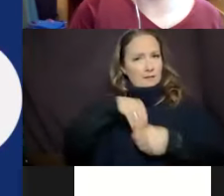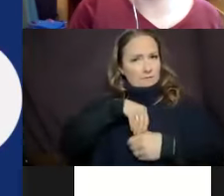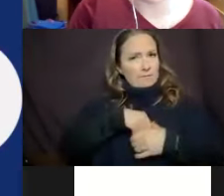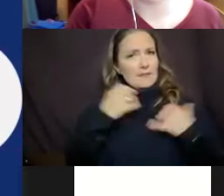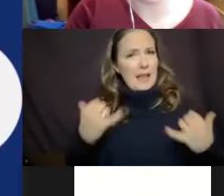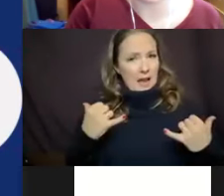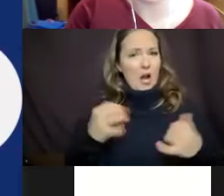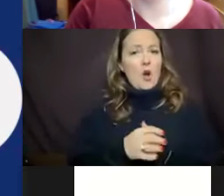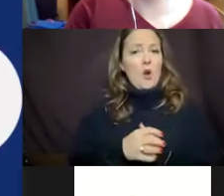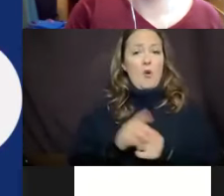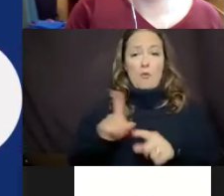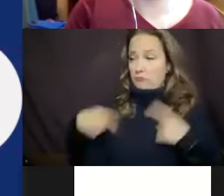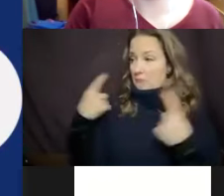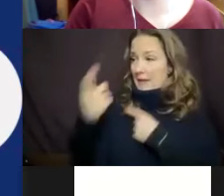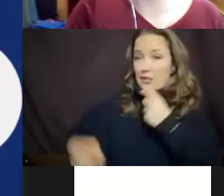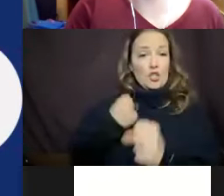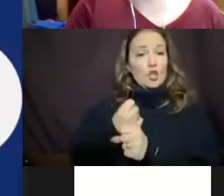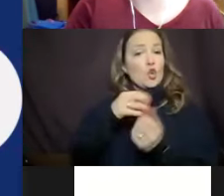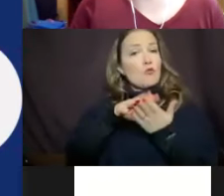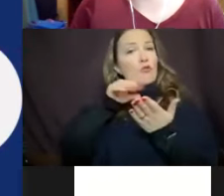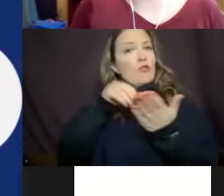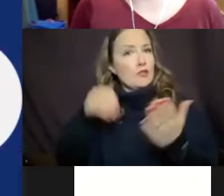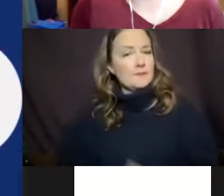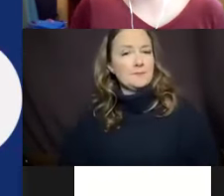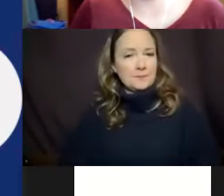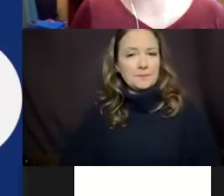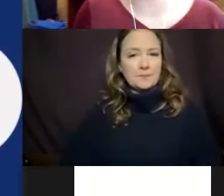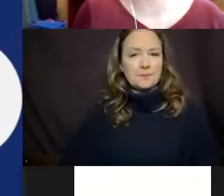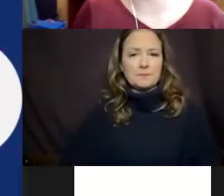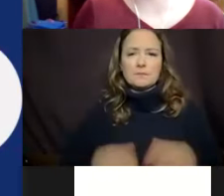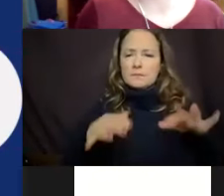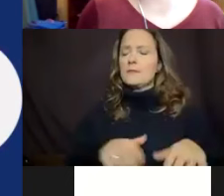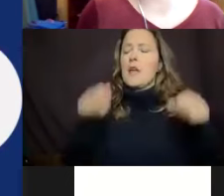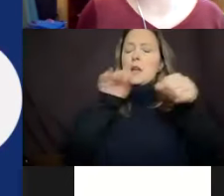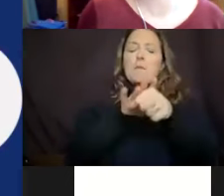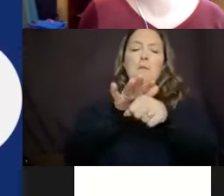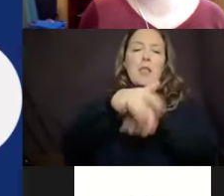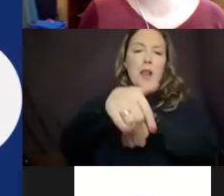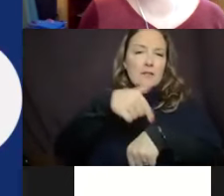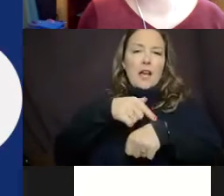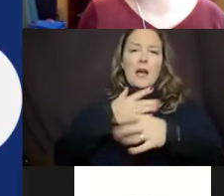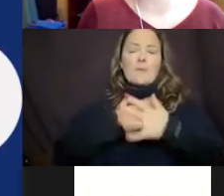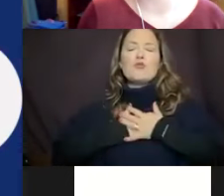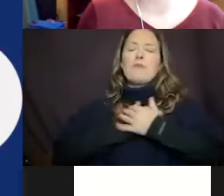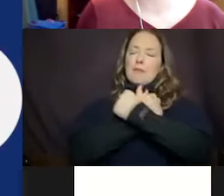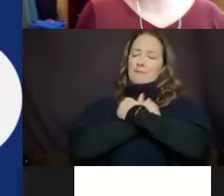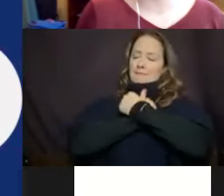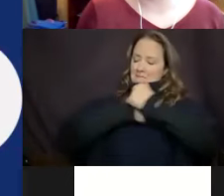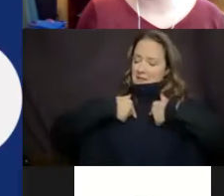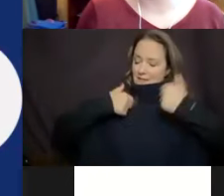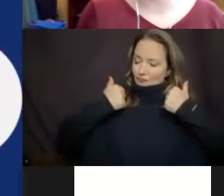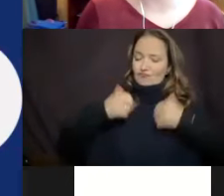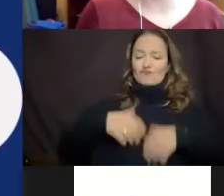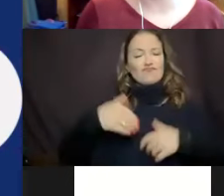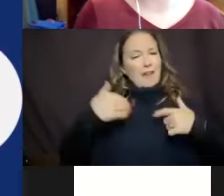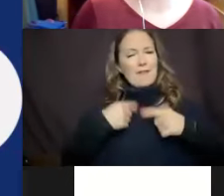grew in over the past year? Take ample time to love on yourself for those gifts, because it's been